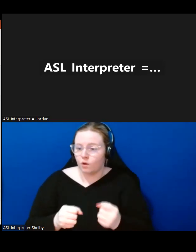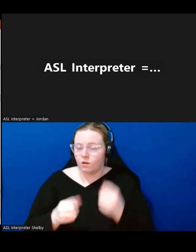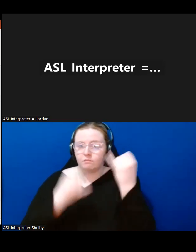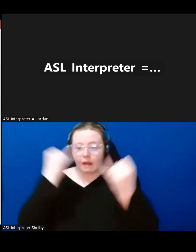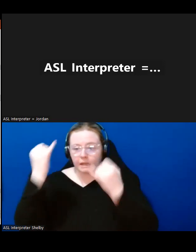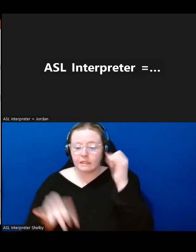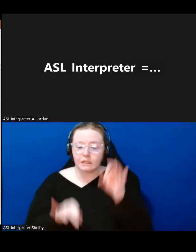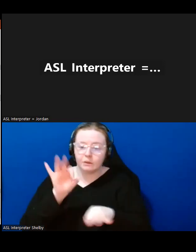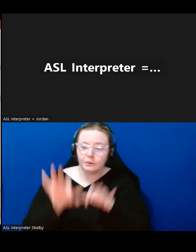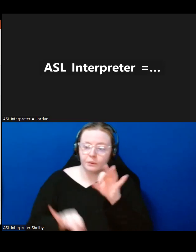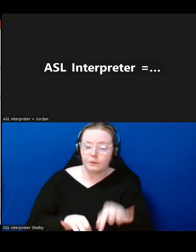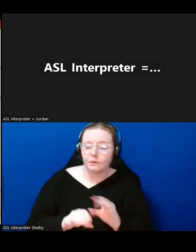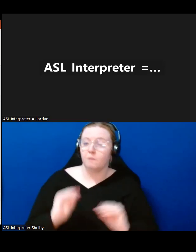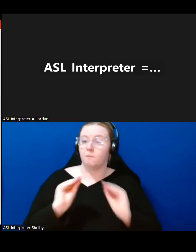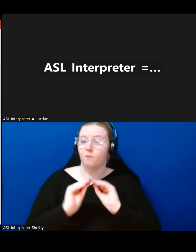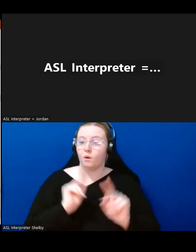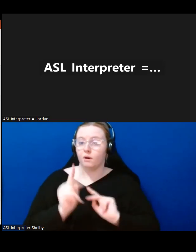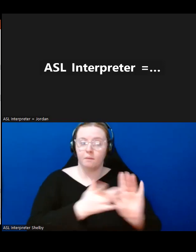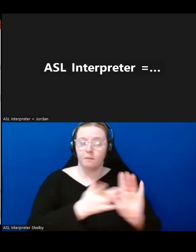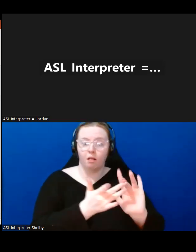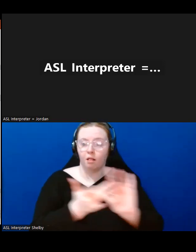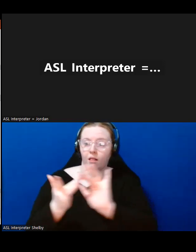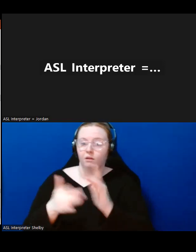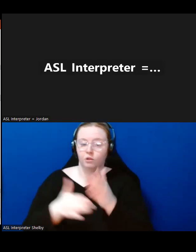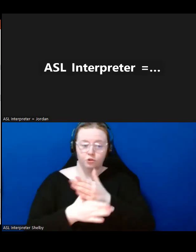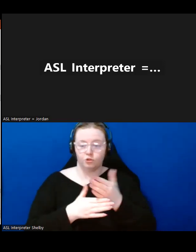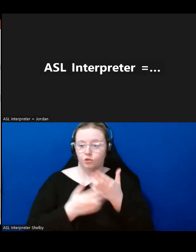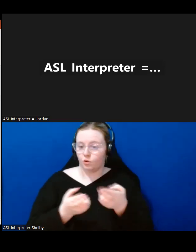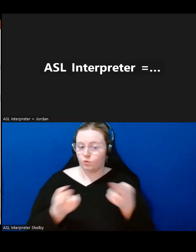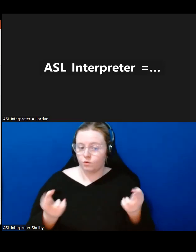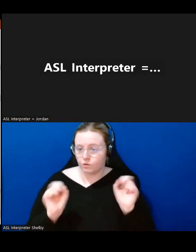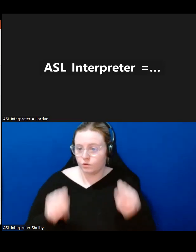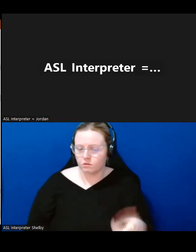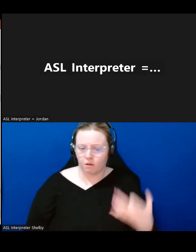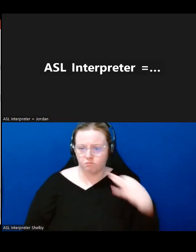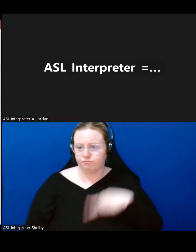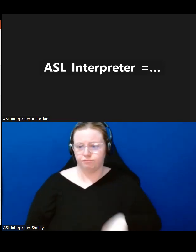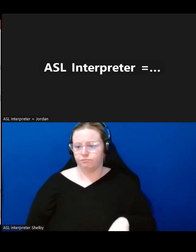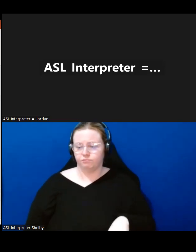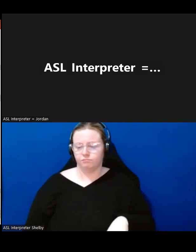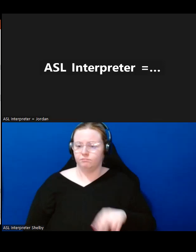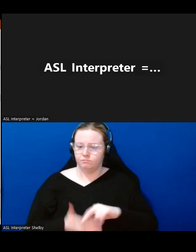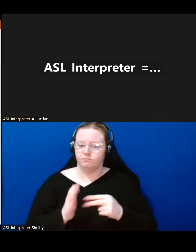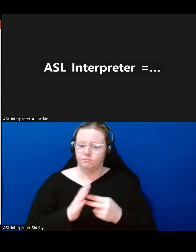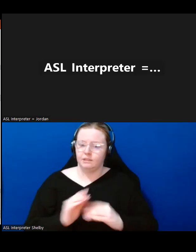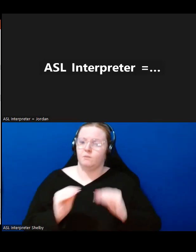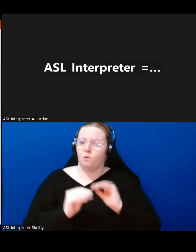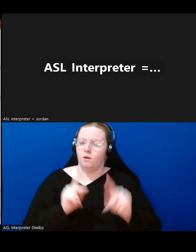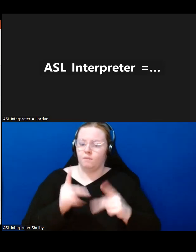increase your reach, and sometimes share resources. And, you know, many hands make light work, as the saying